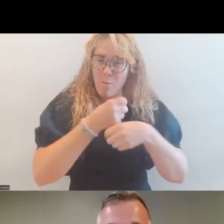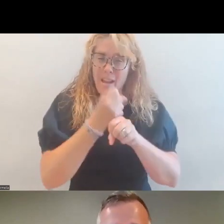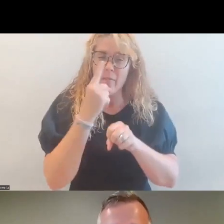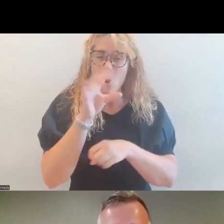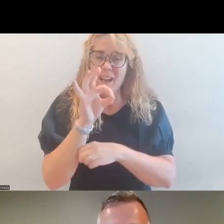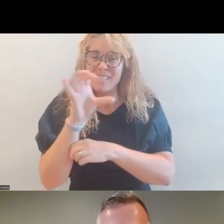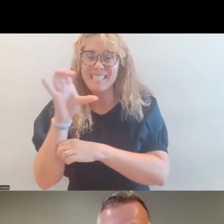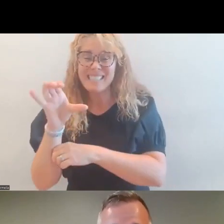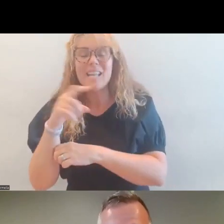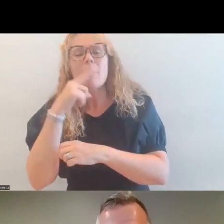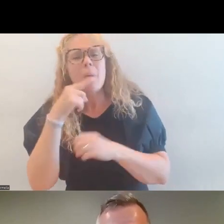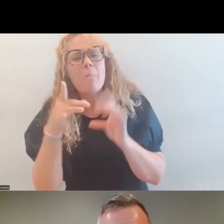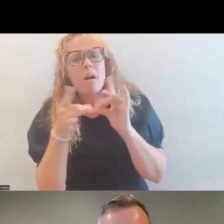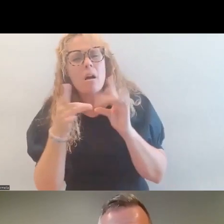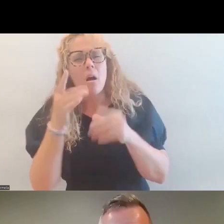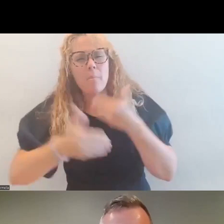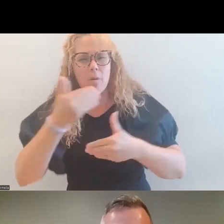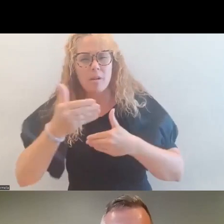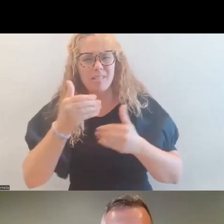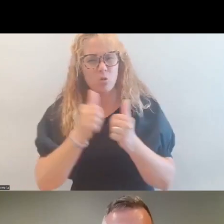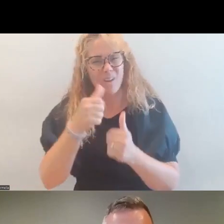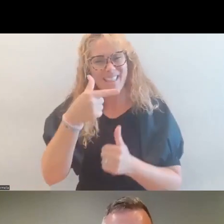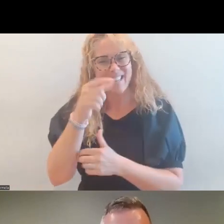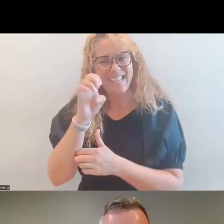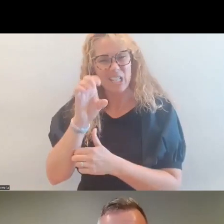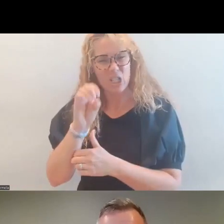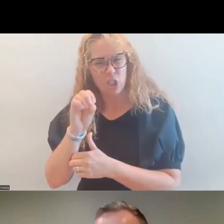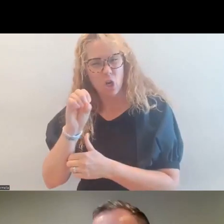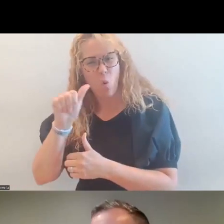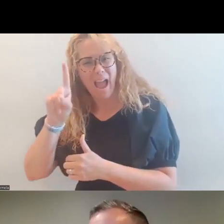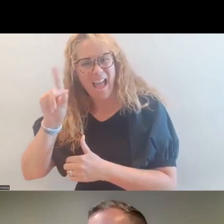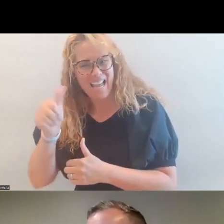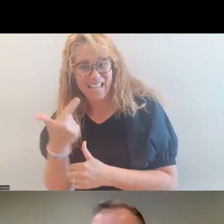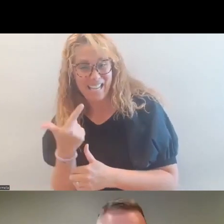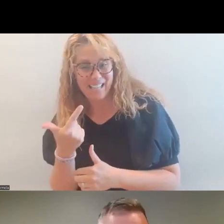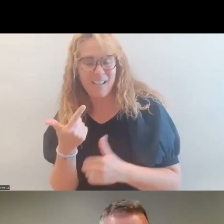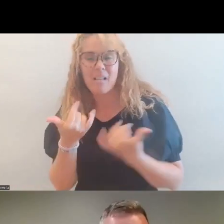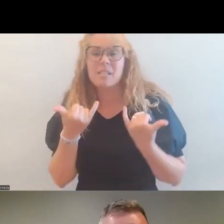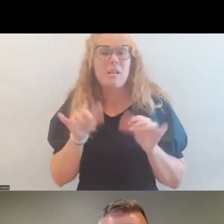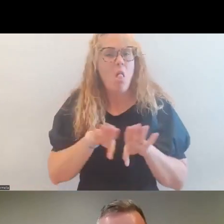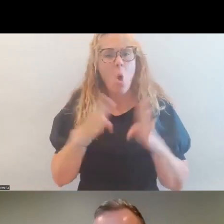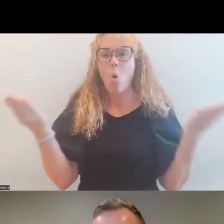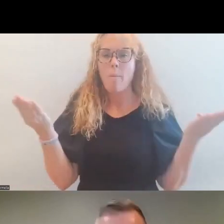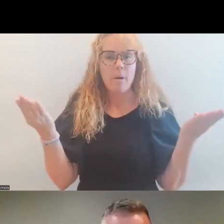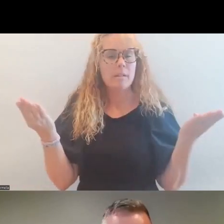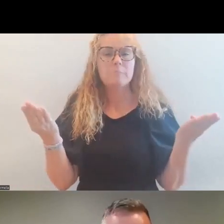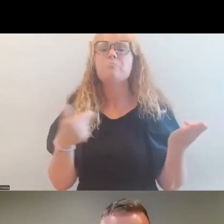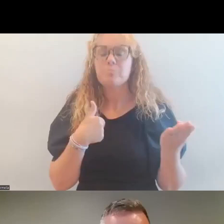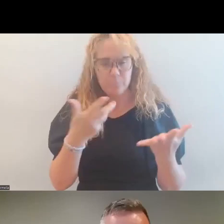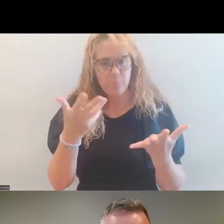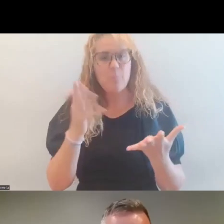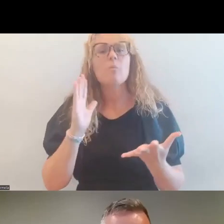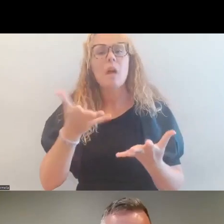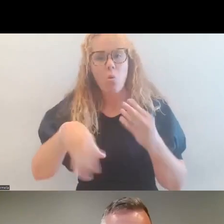The public comment process there on geo-routing is still open. And so I also will put